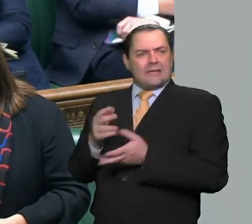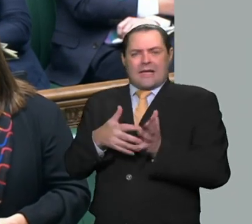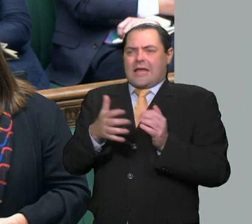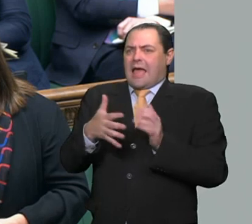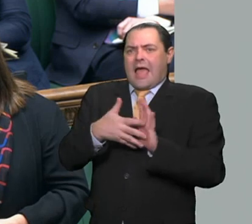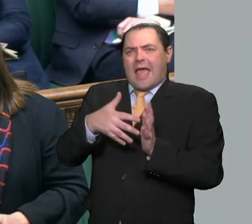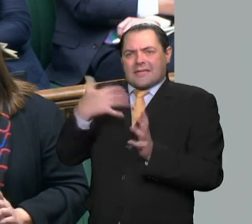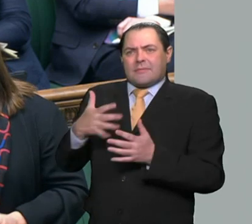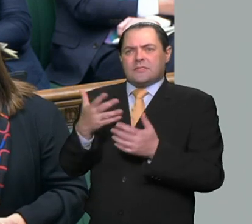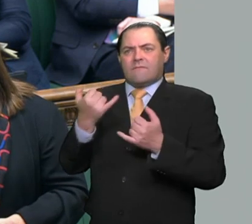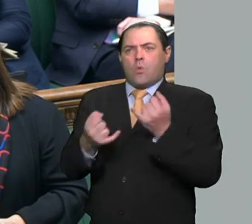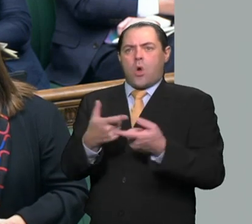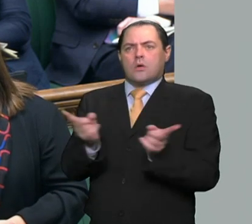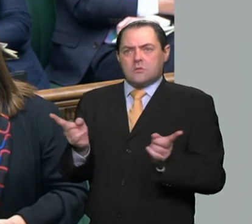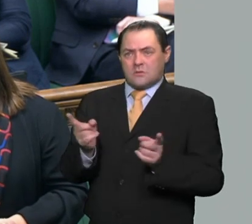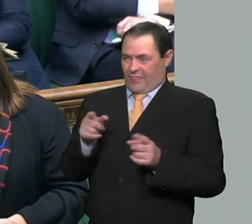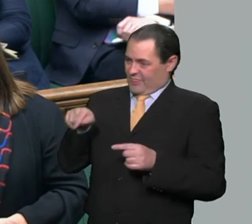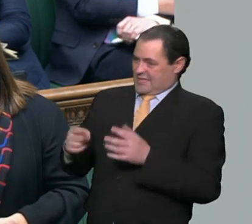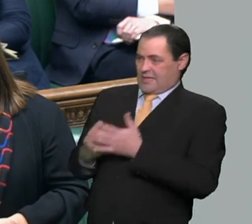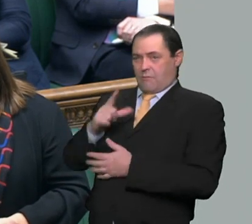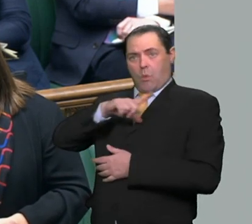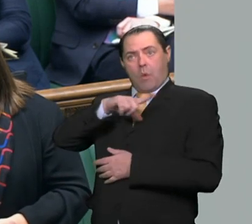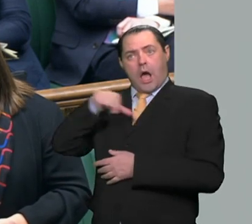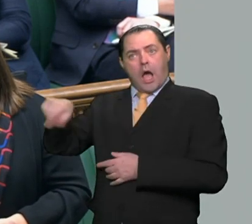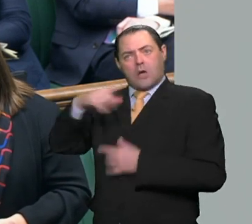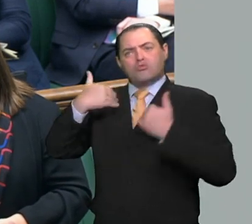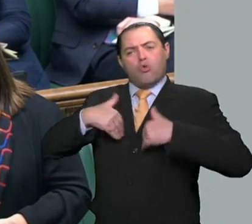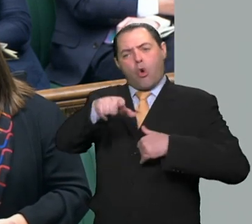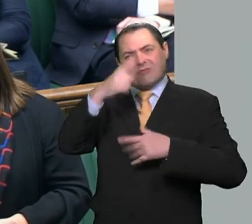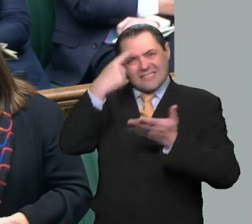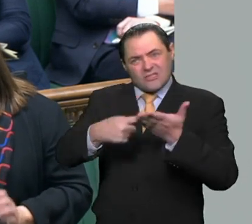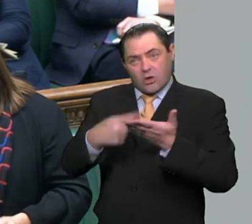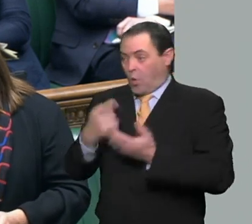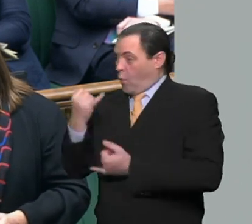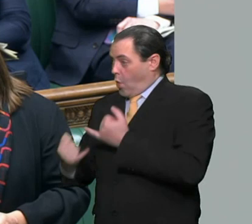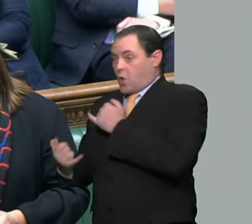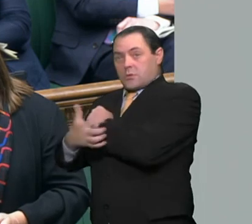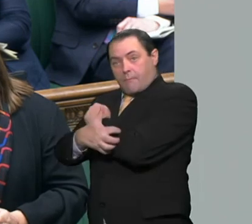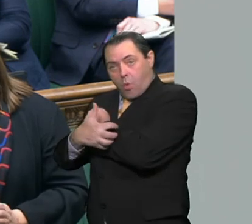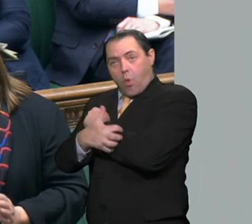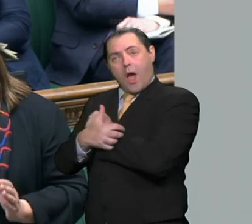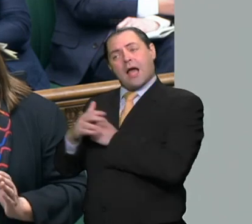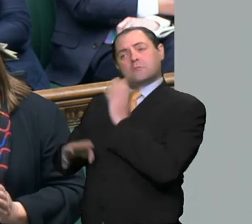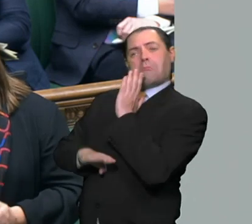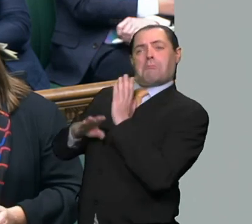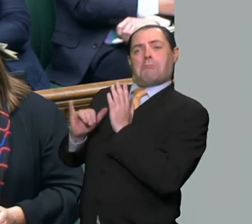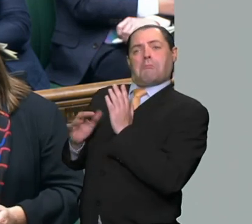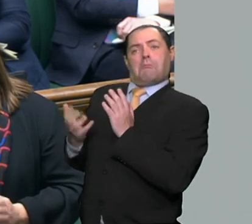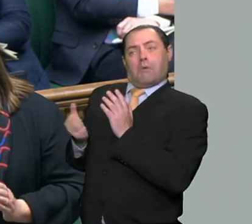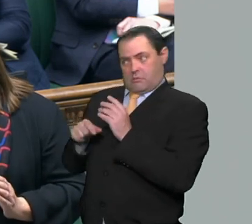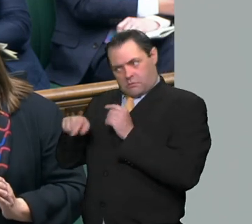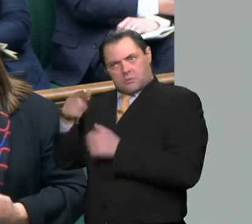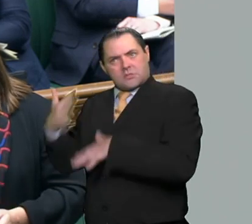cost of living crisis, and yet again, lower and middle income families will suffer the most. So will the Deputy Prime Minister agree with